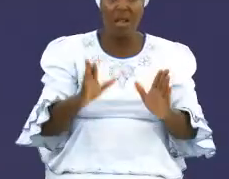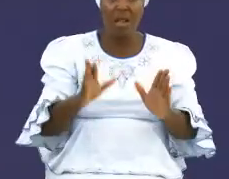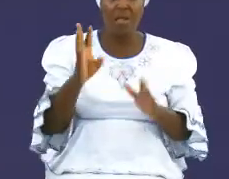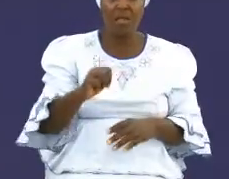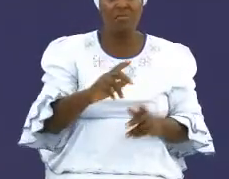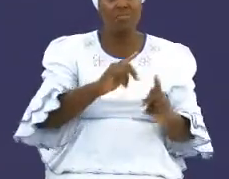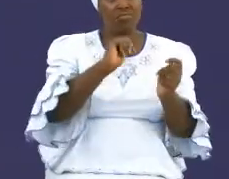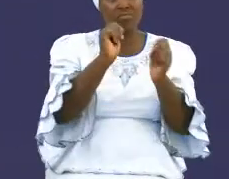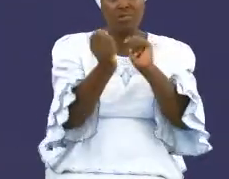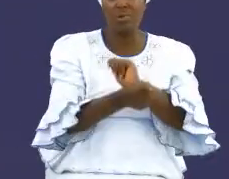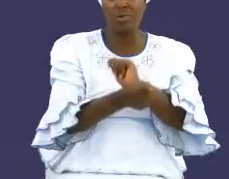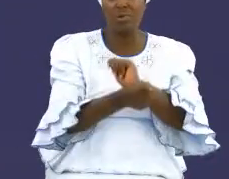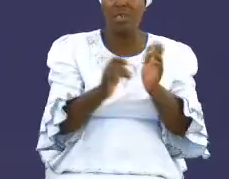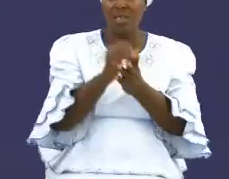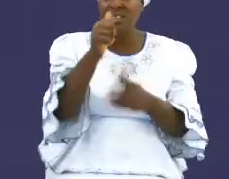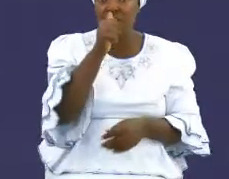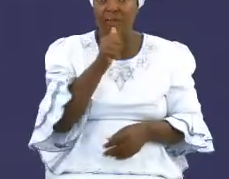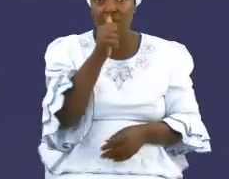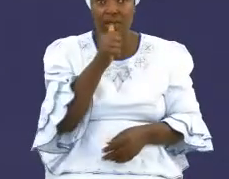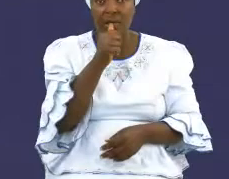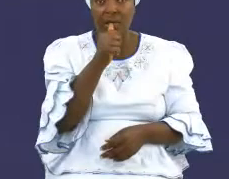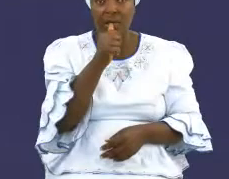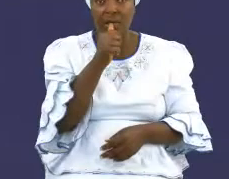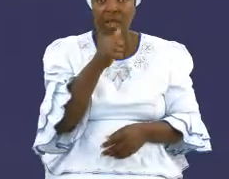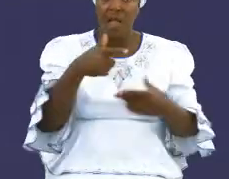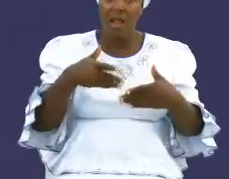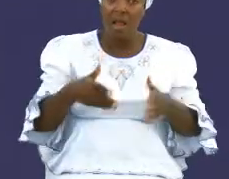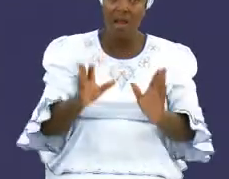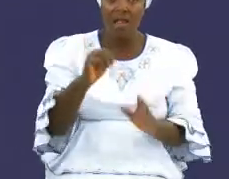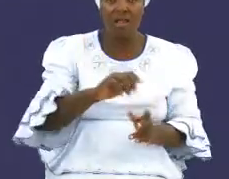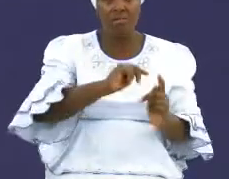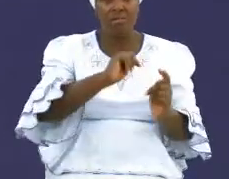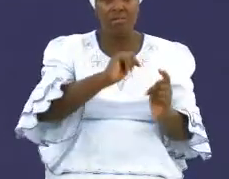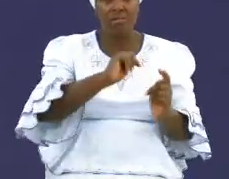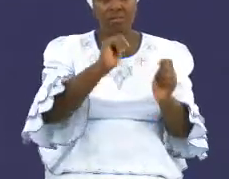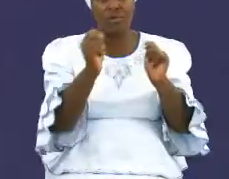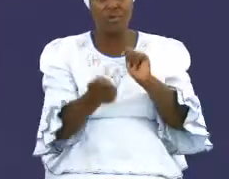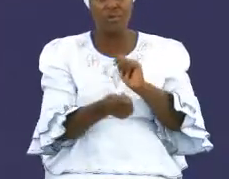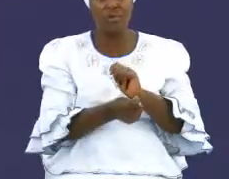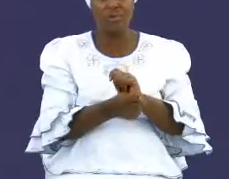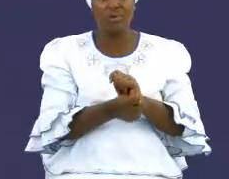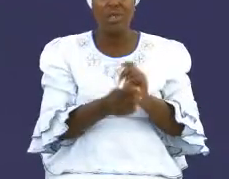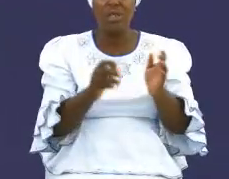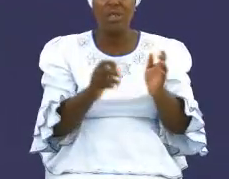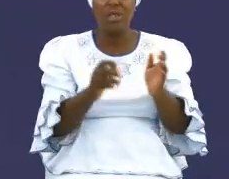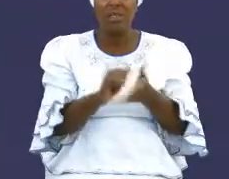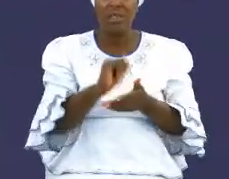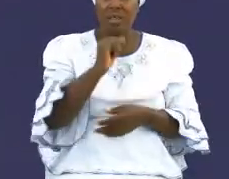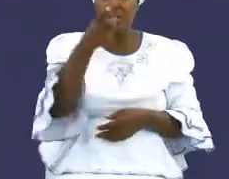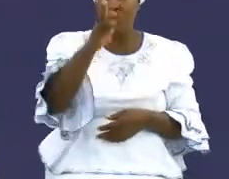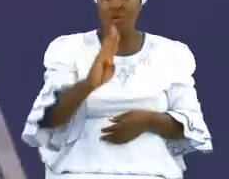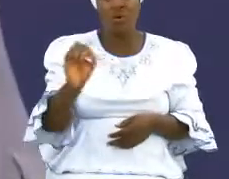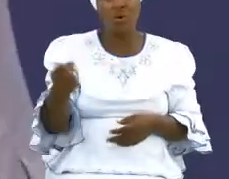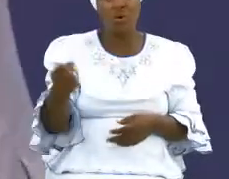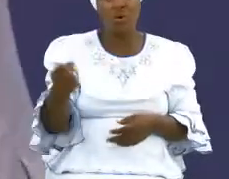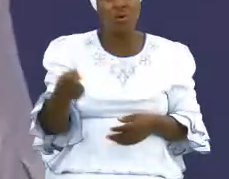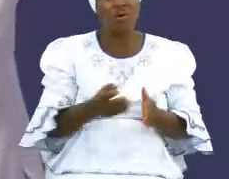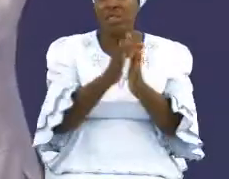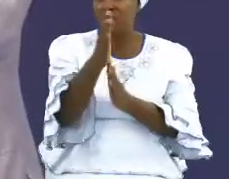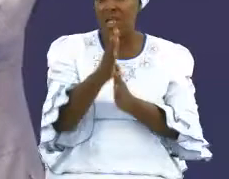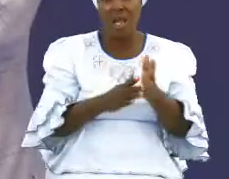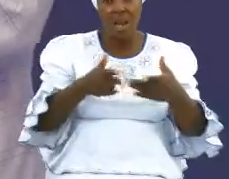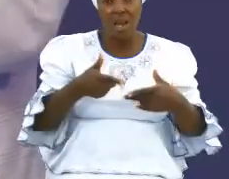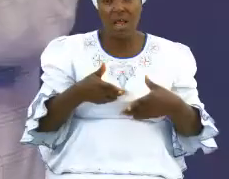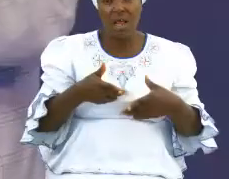secret. Let them turn, that's God's desire. Let them